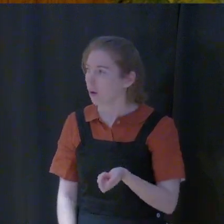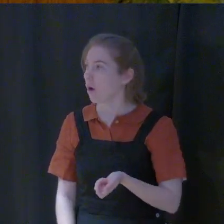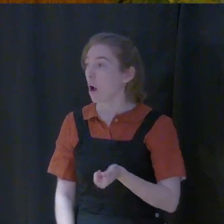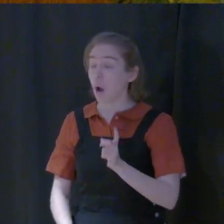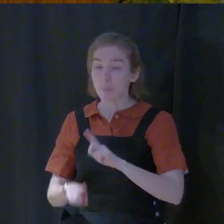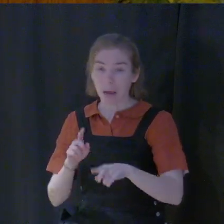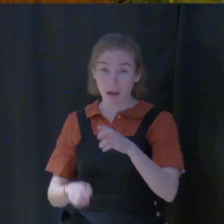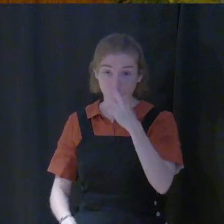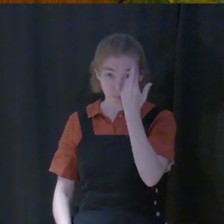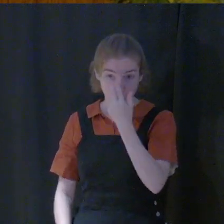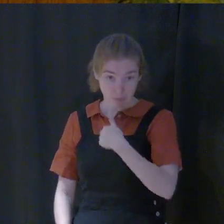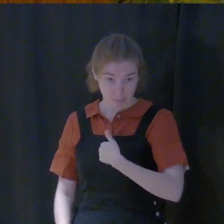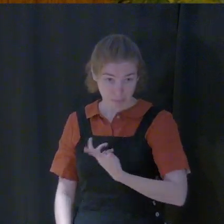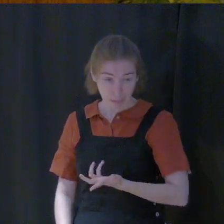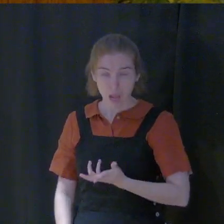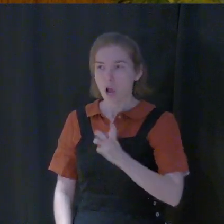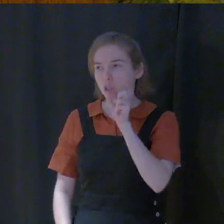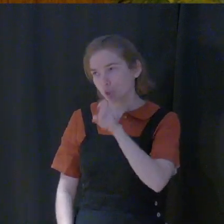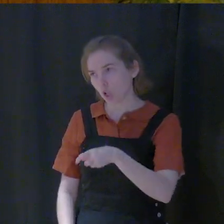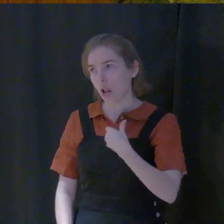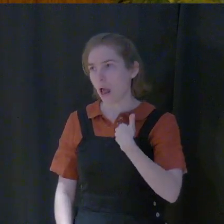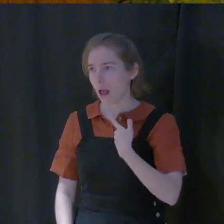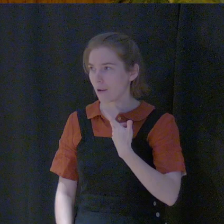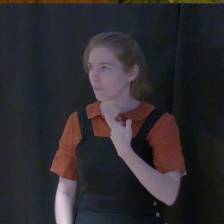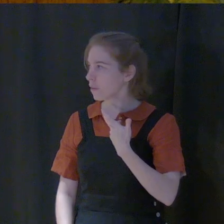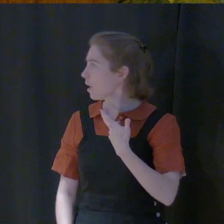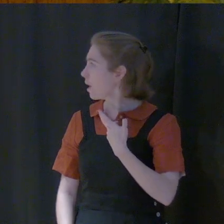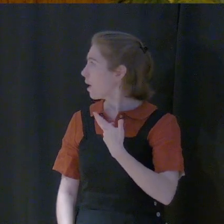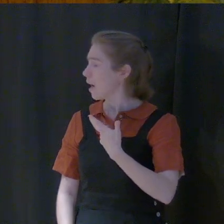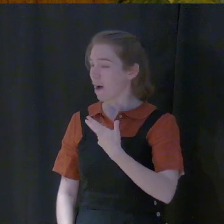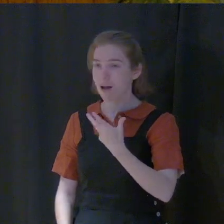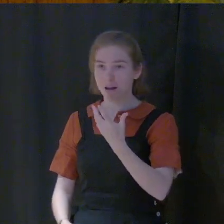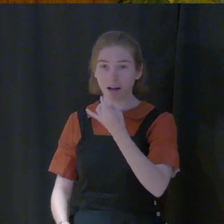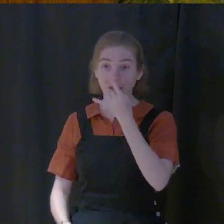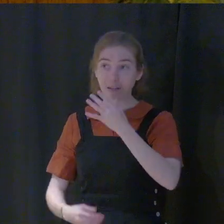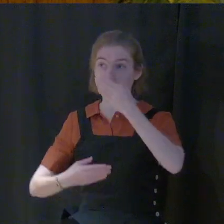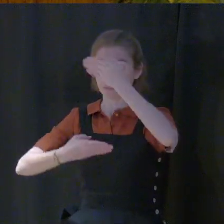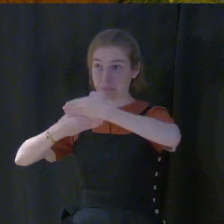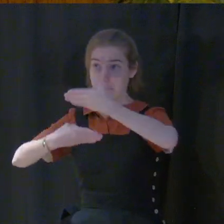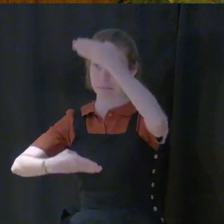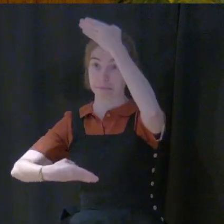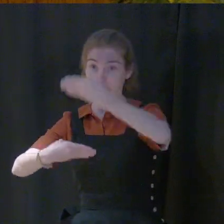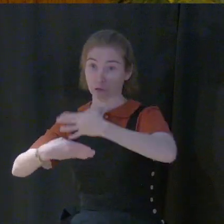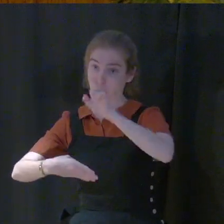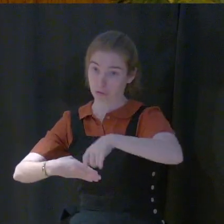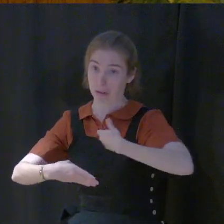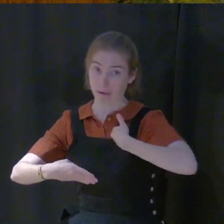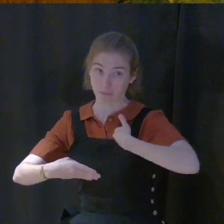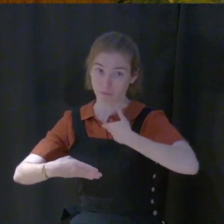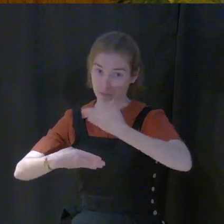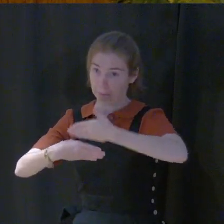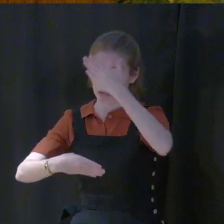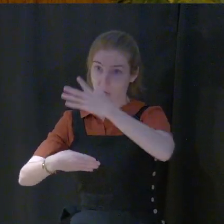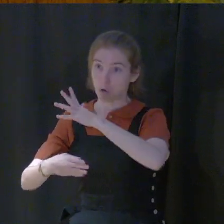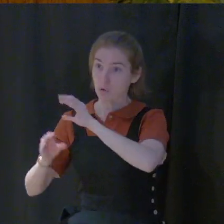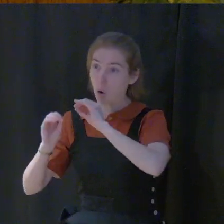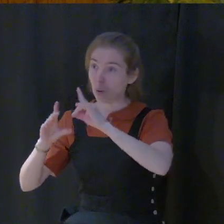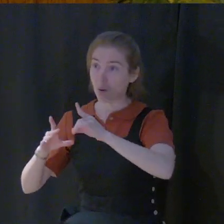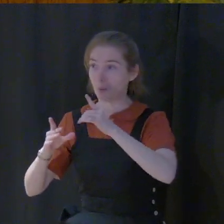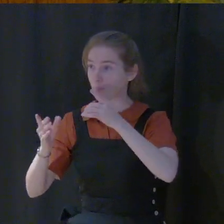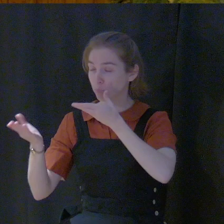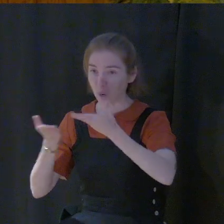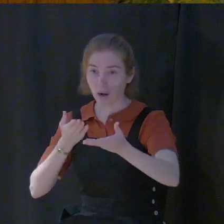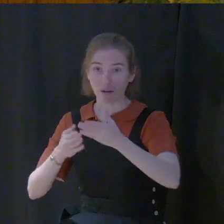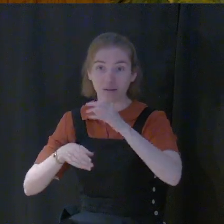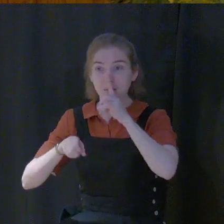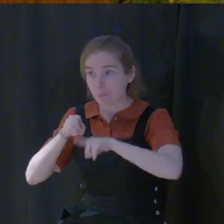But I realize that I should have a glass partition in front of me when I give this. No one brought any tomatoes or eggs